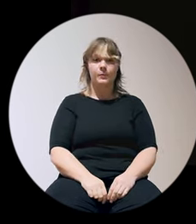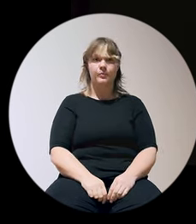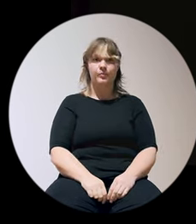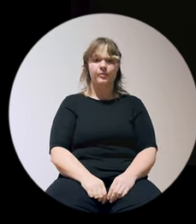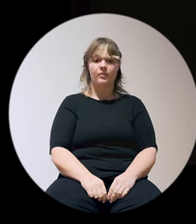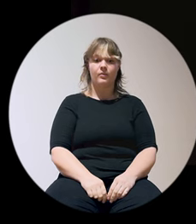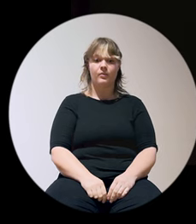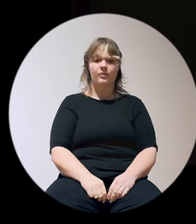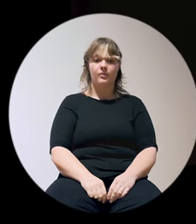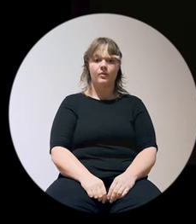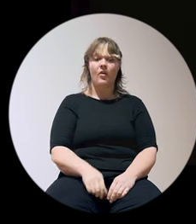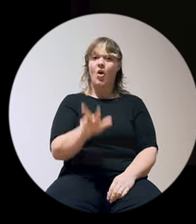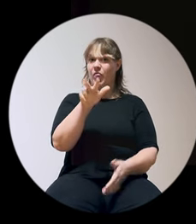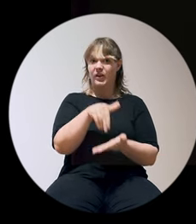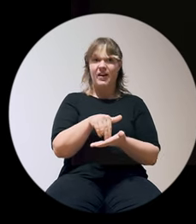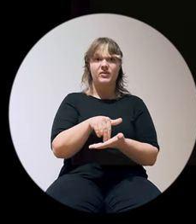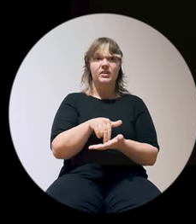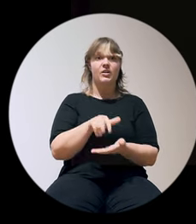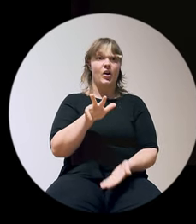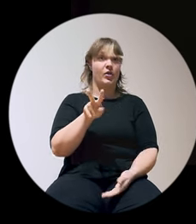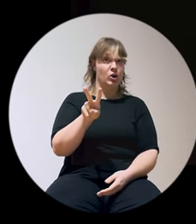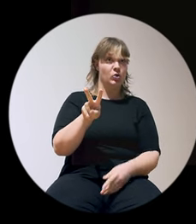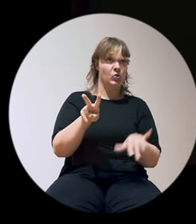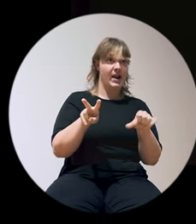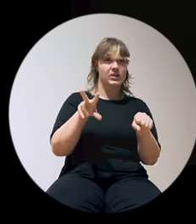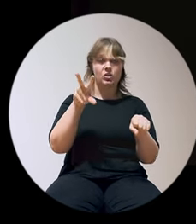It is with the internet at $3,000. $32 if you wish, yes or no.